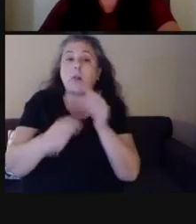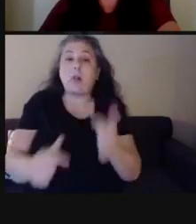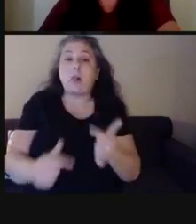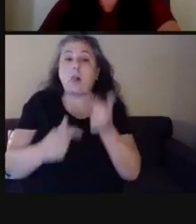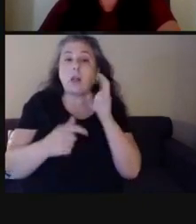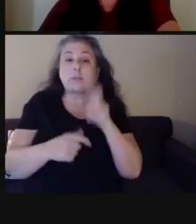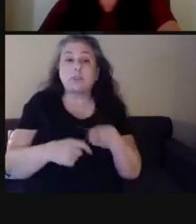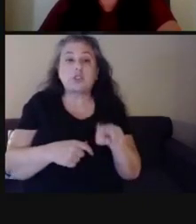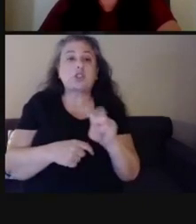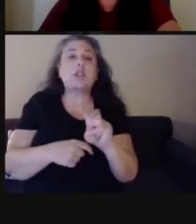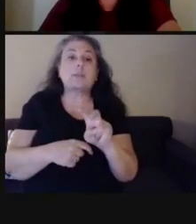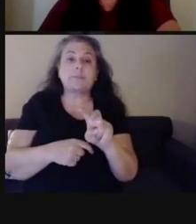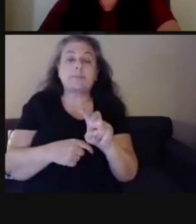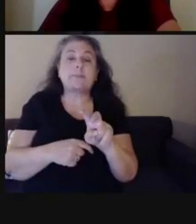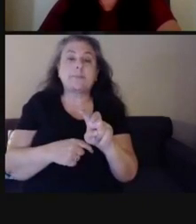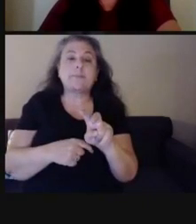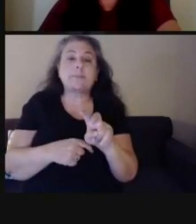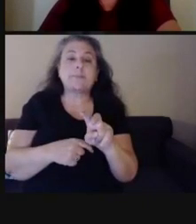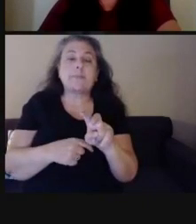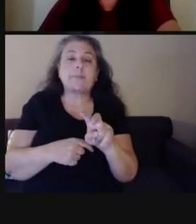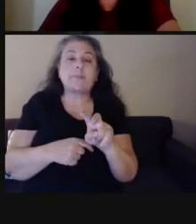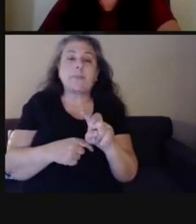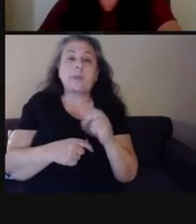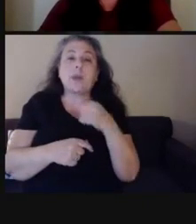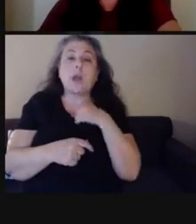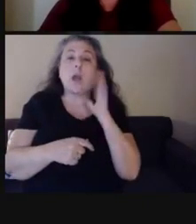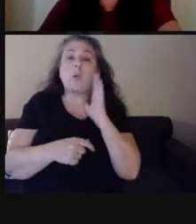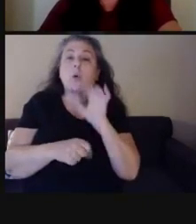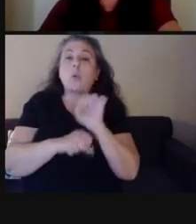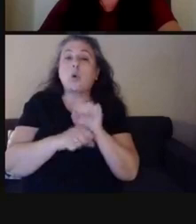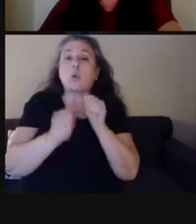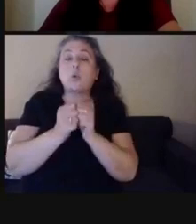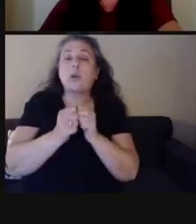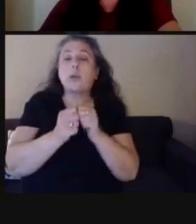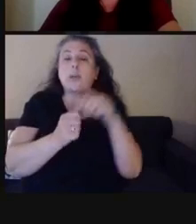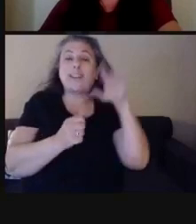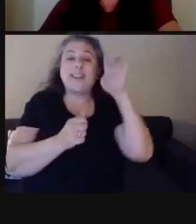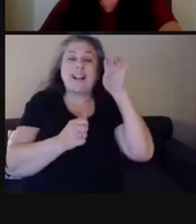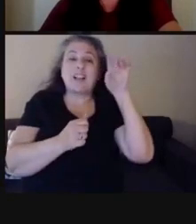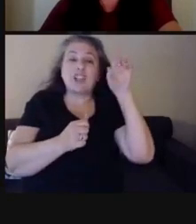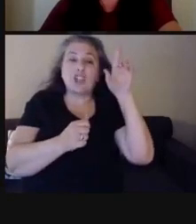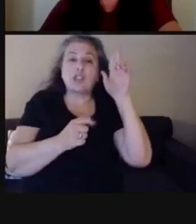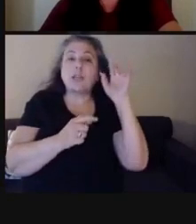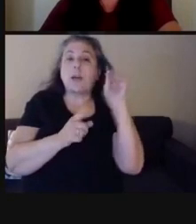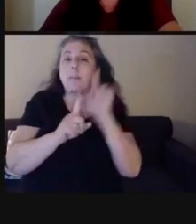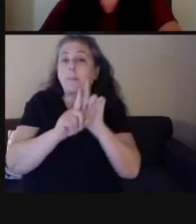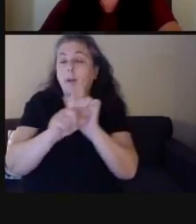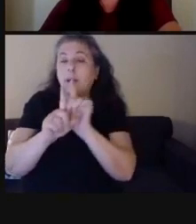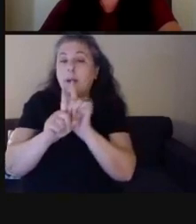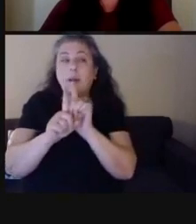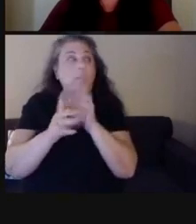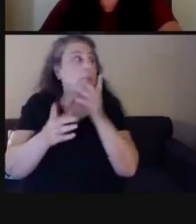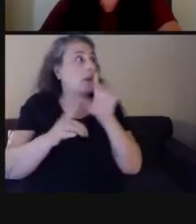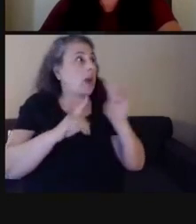for me. And I will work with elders and mentors, and I may ask